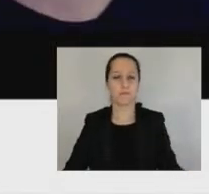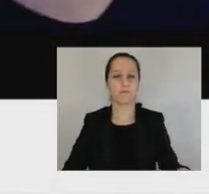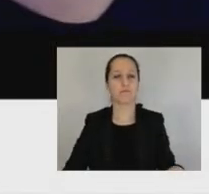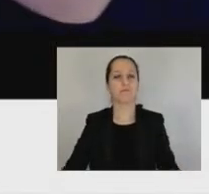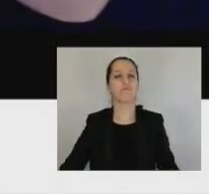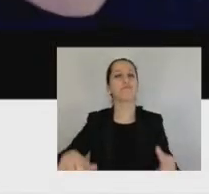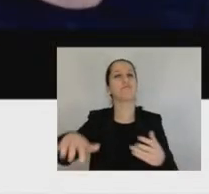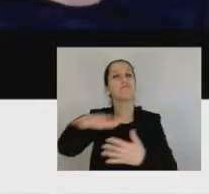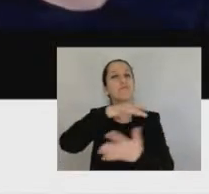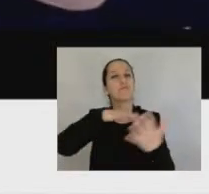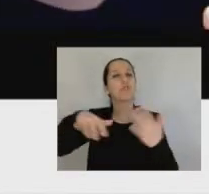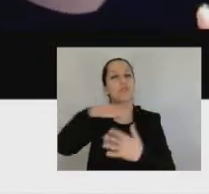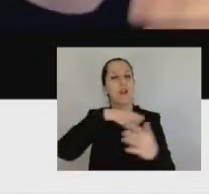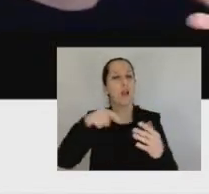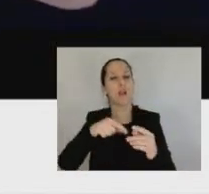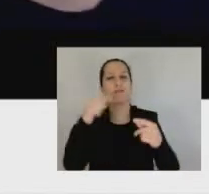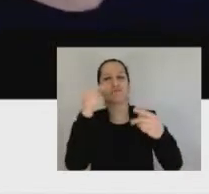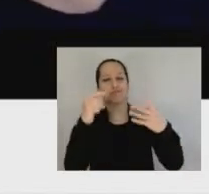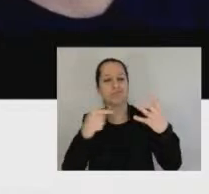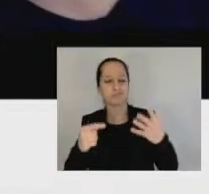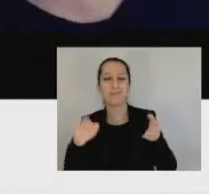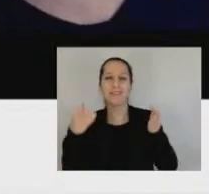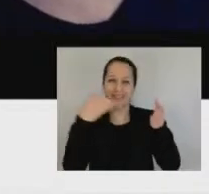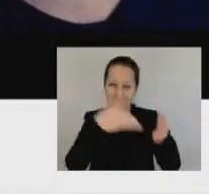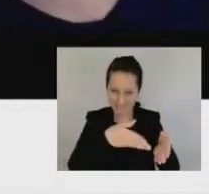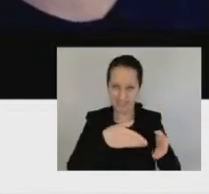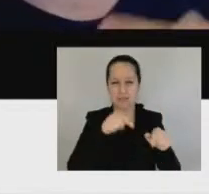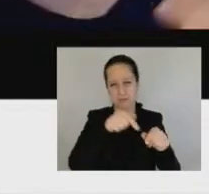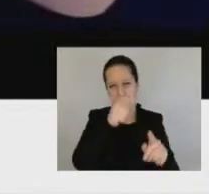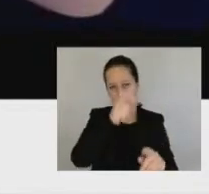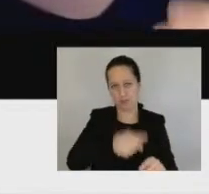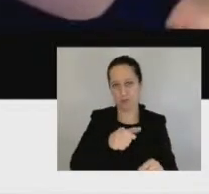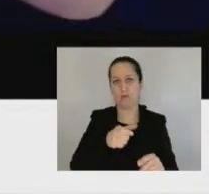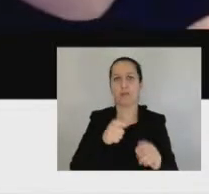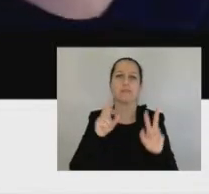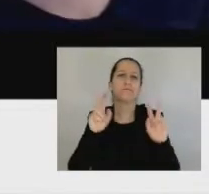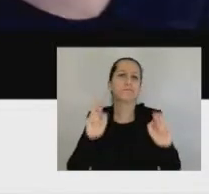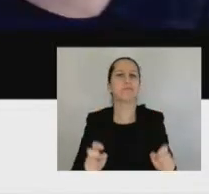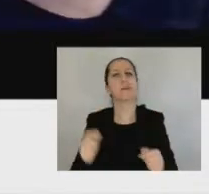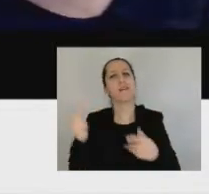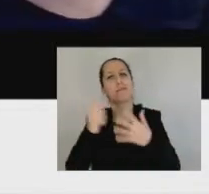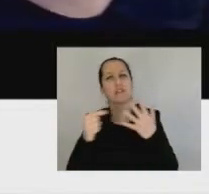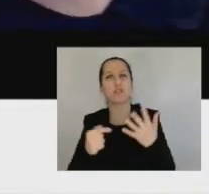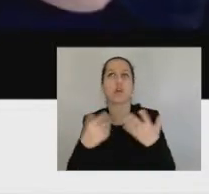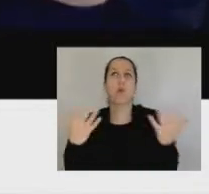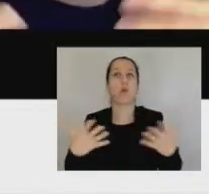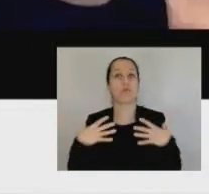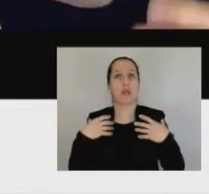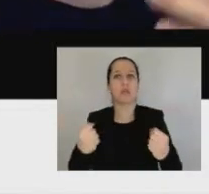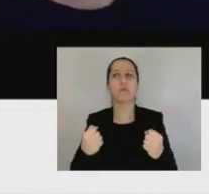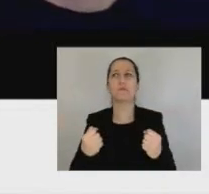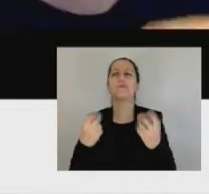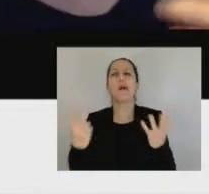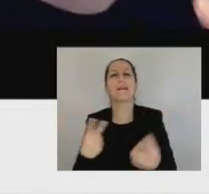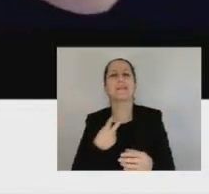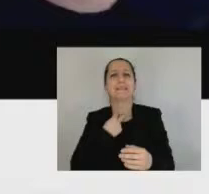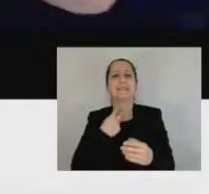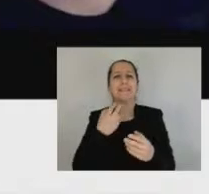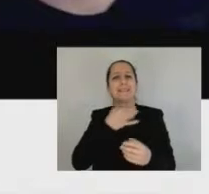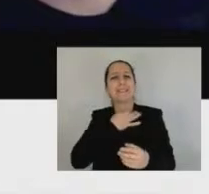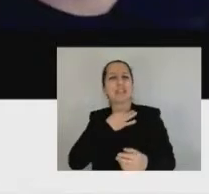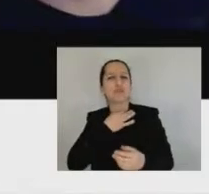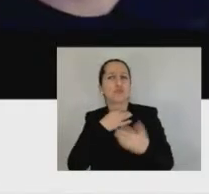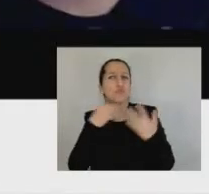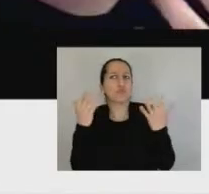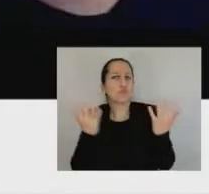the psychosocial factors that we see directly. When we expand the understanding of social determinants of health or the risk